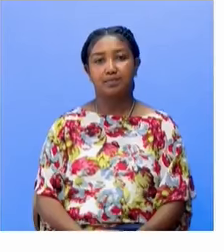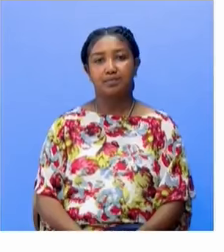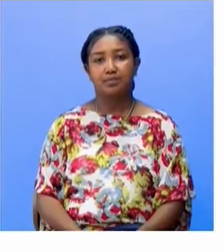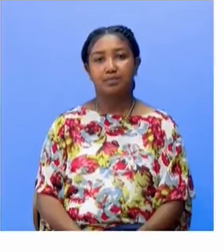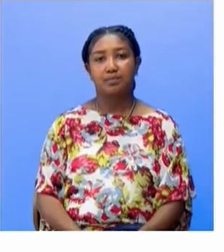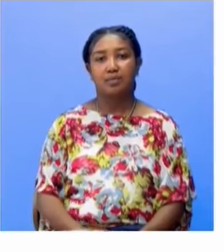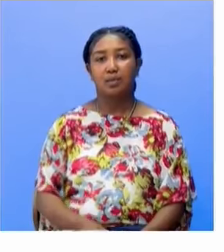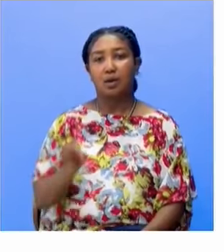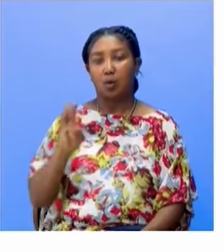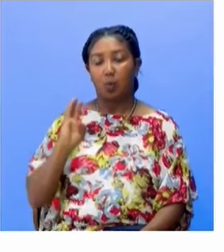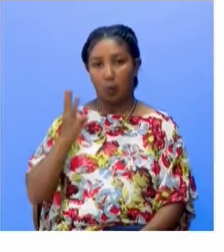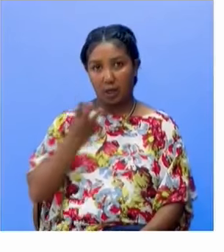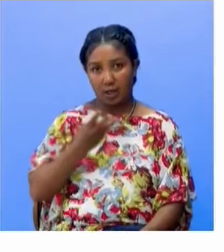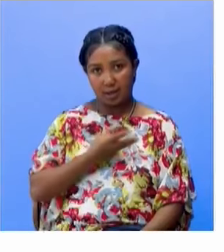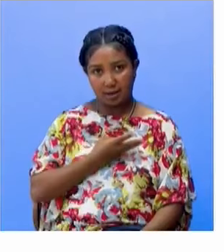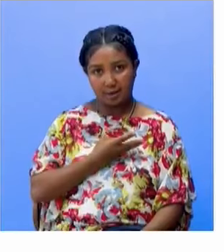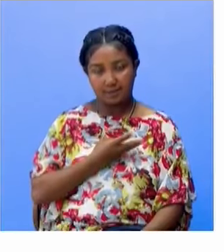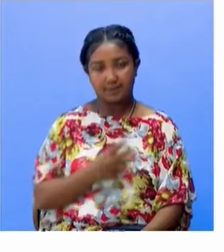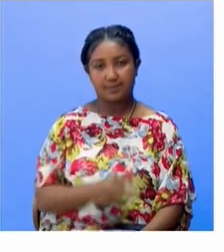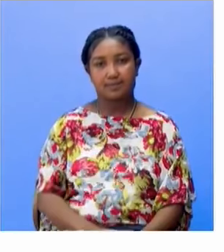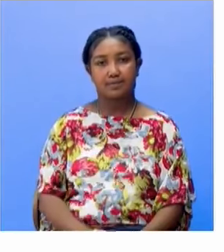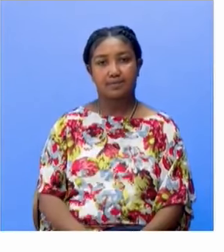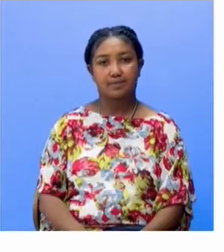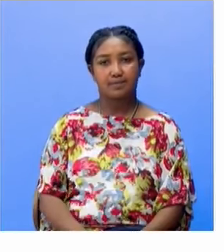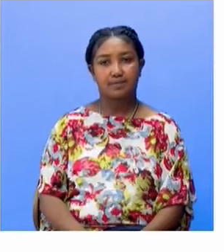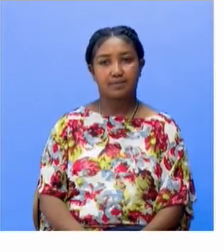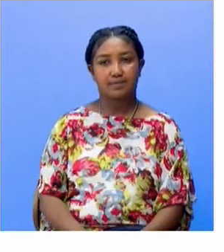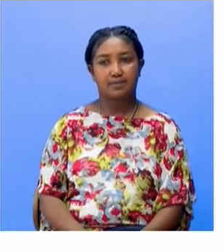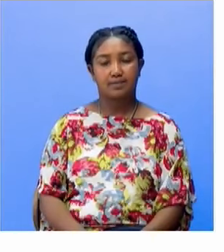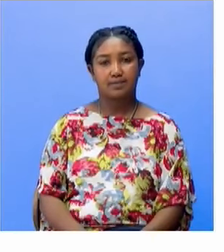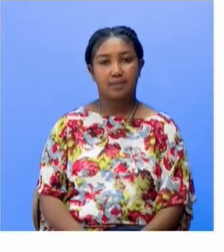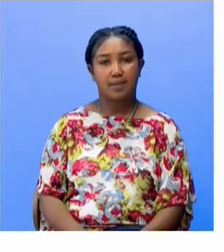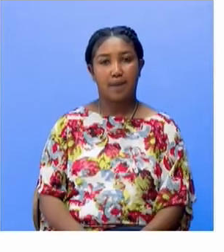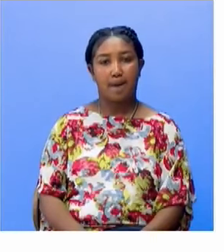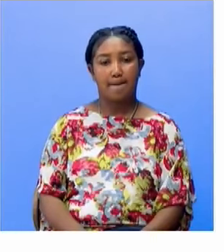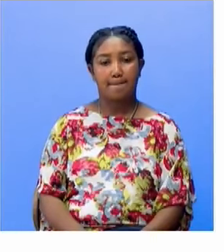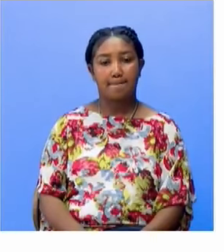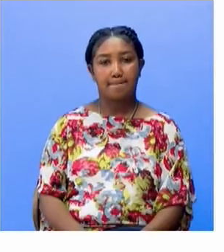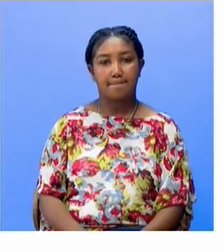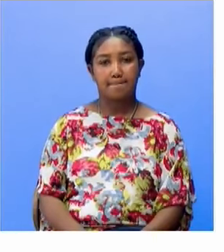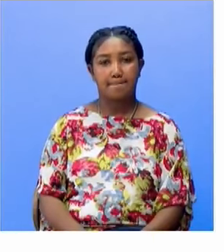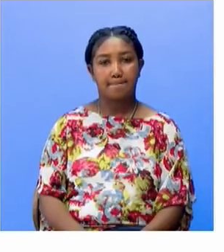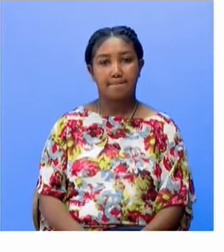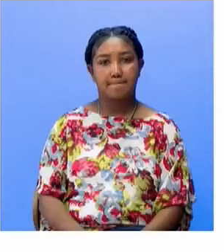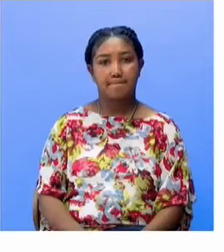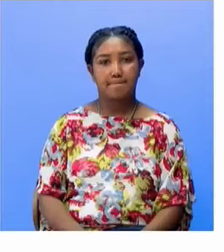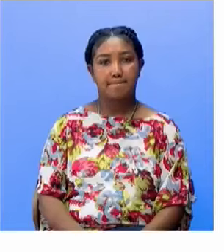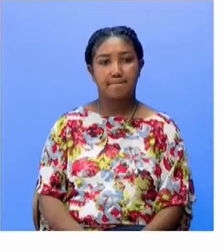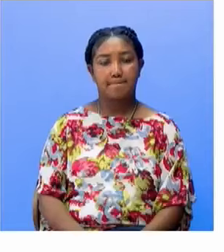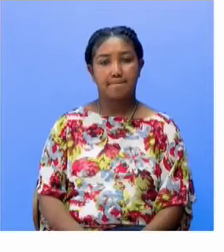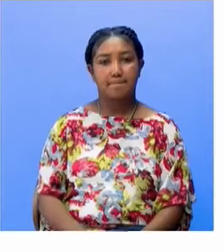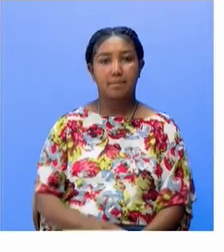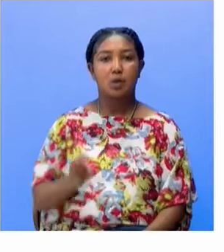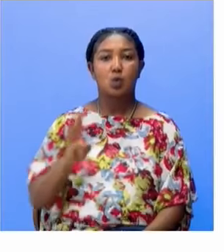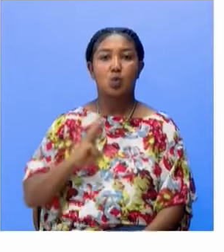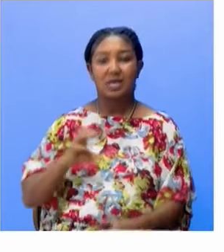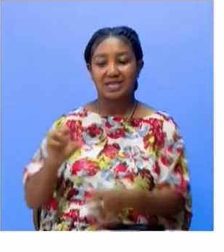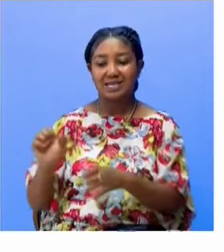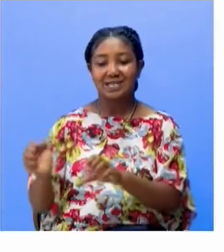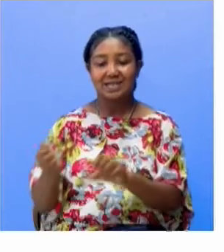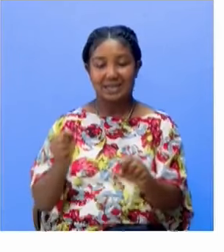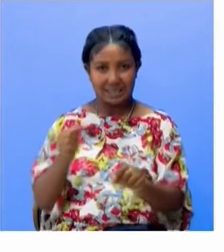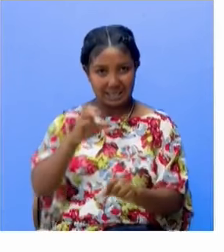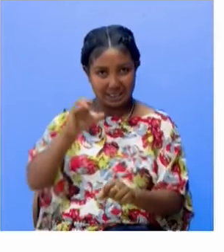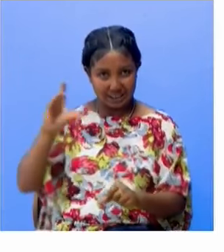Here we We cleaned.